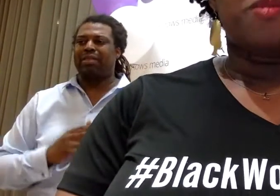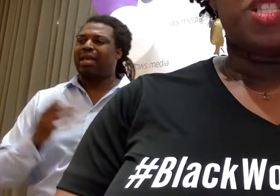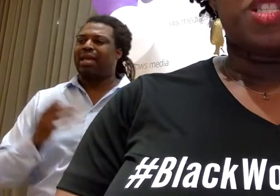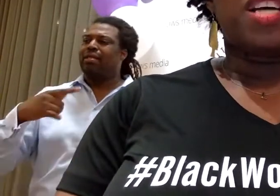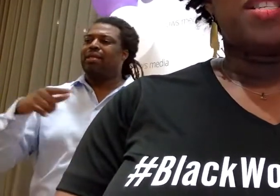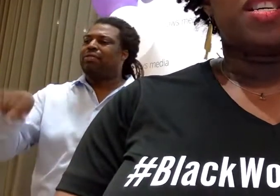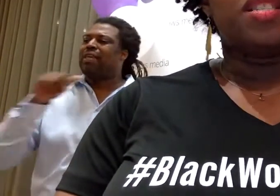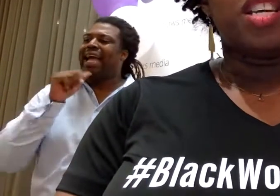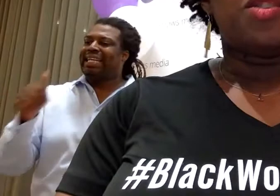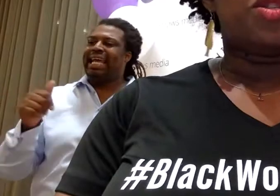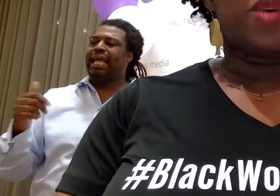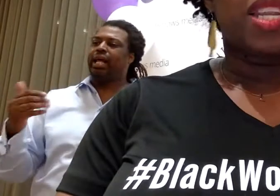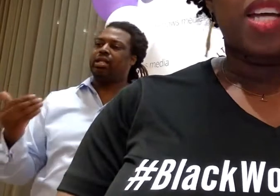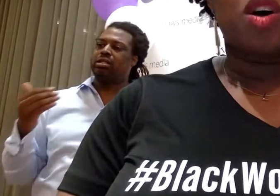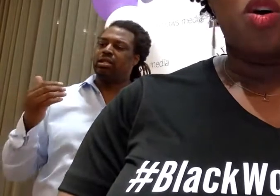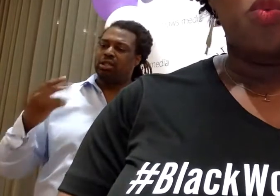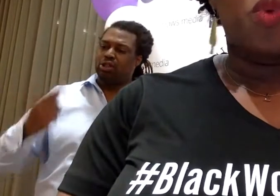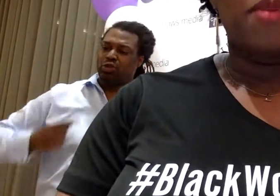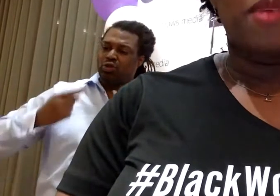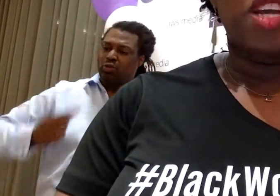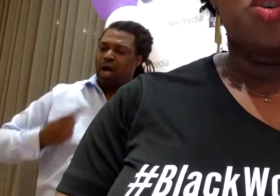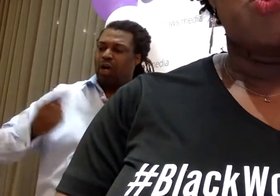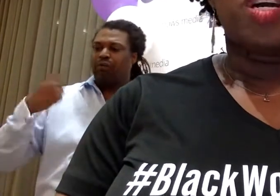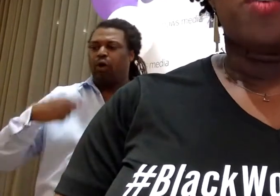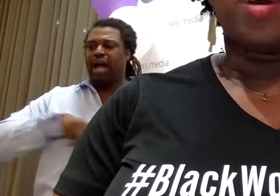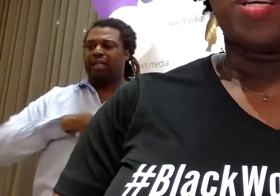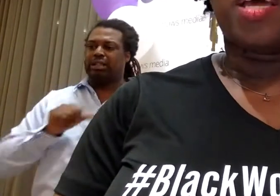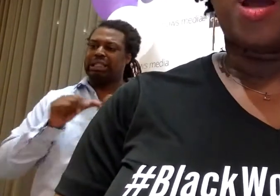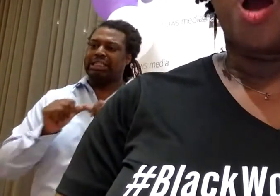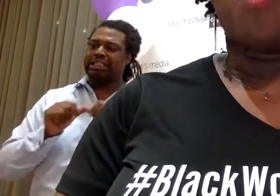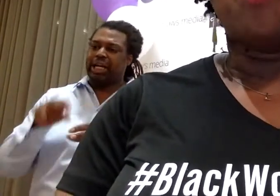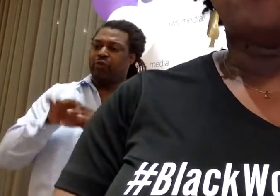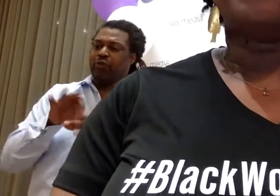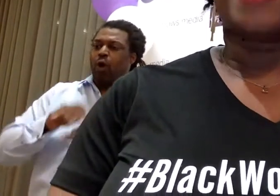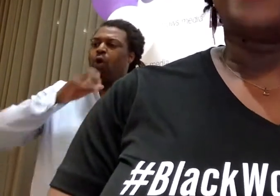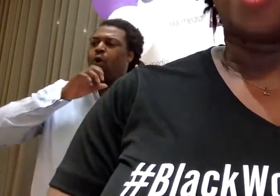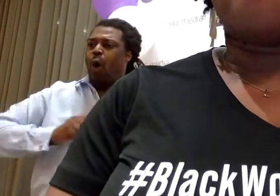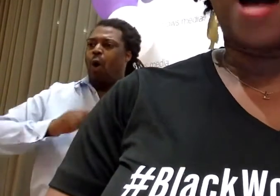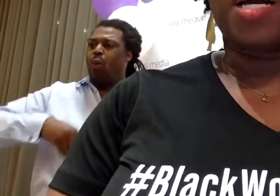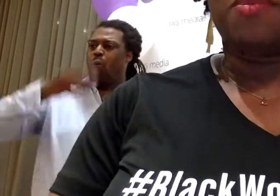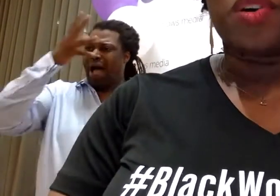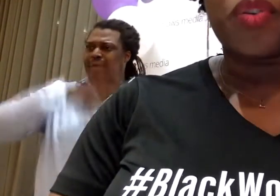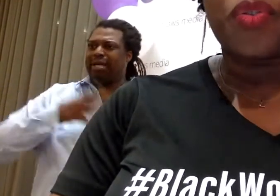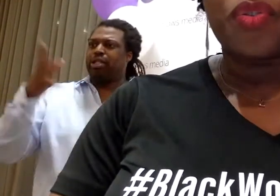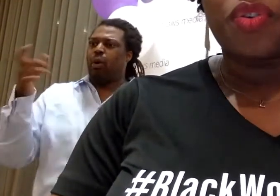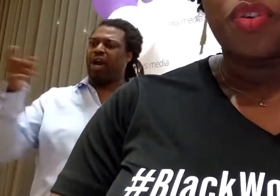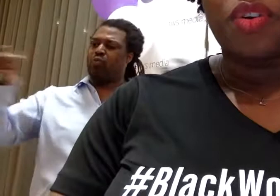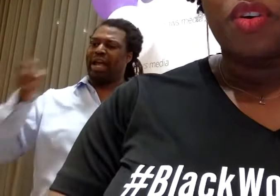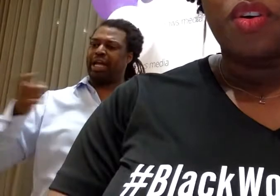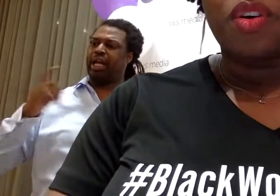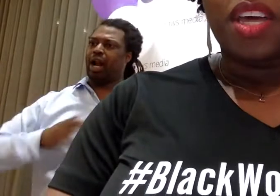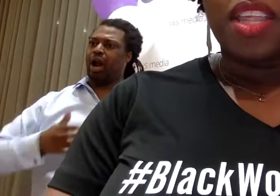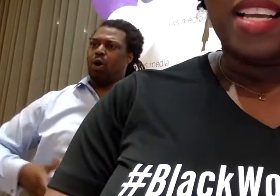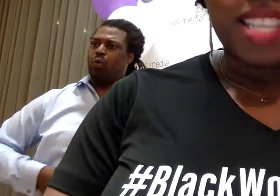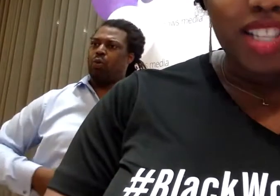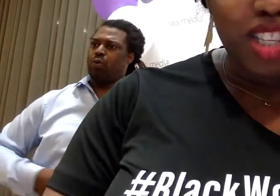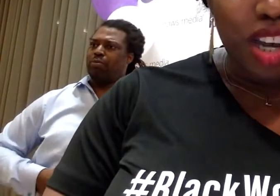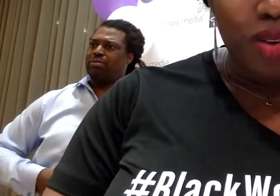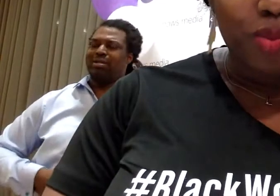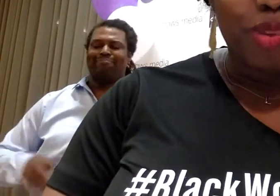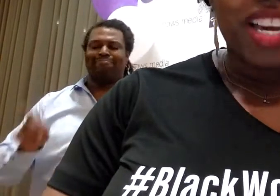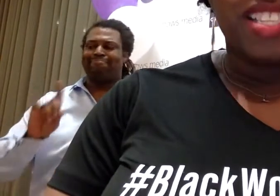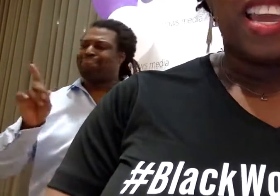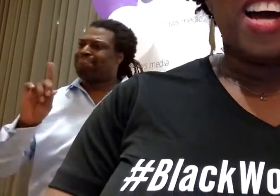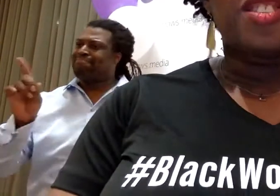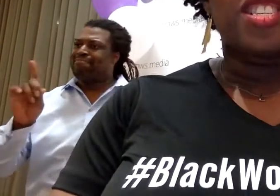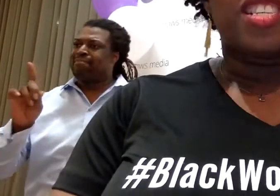to movements for us to continue to elect old white men who want to regulate our wombs and our pocketbooks. They did